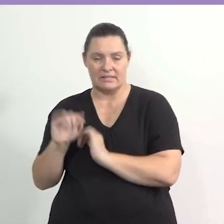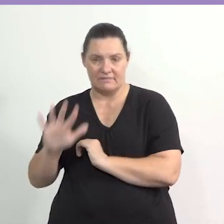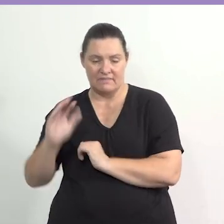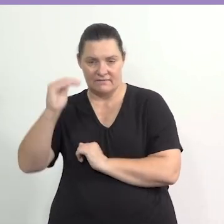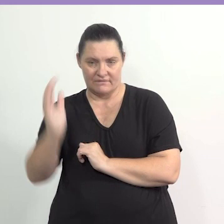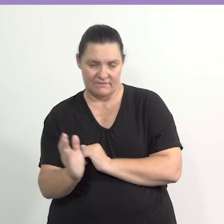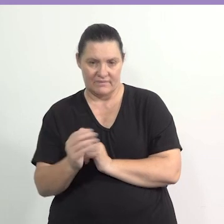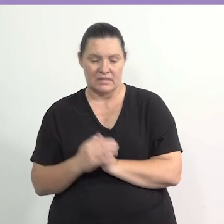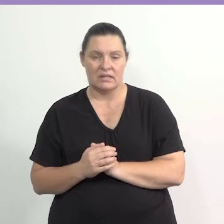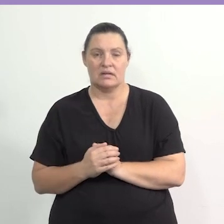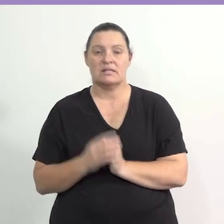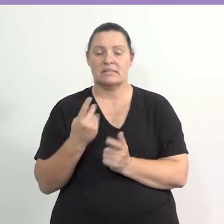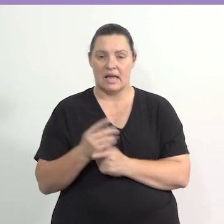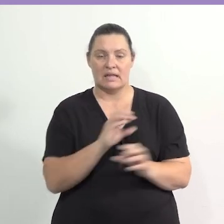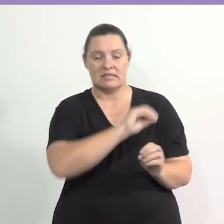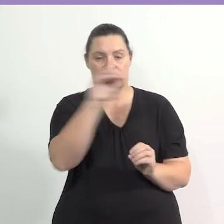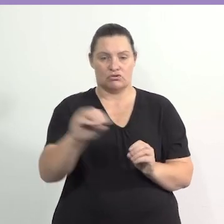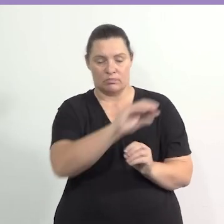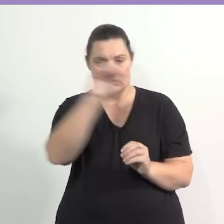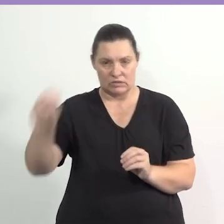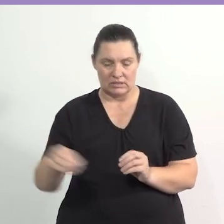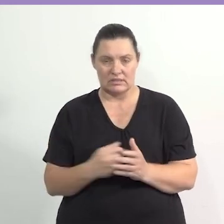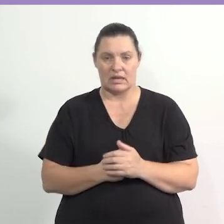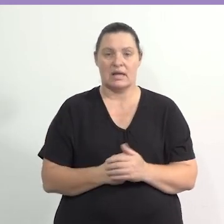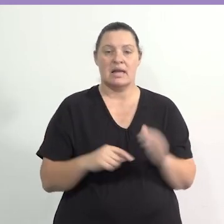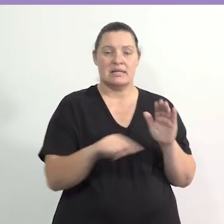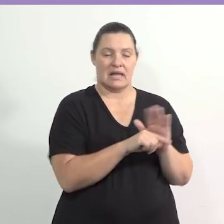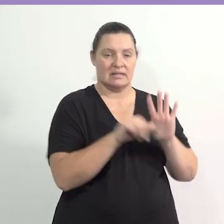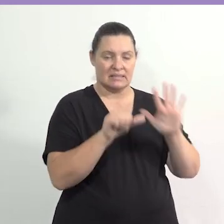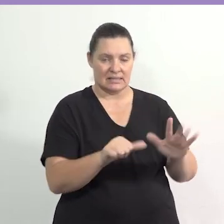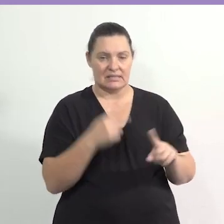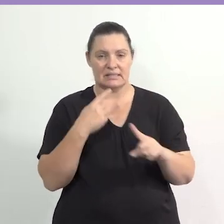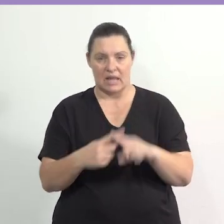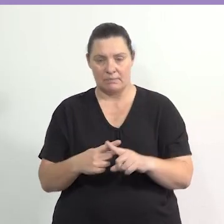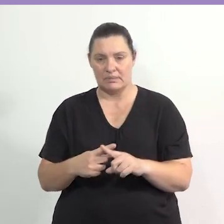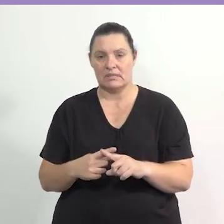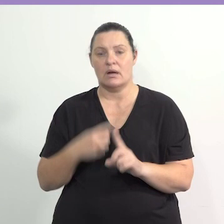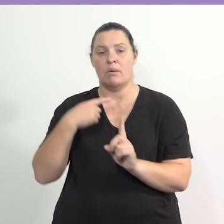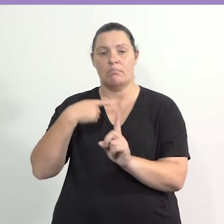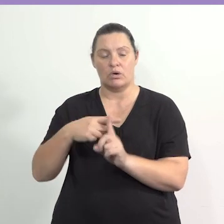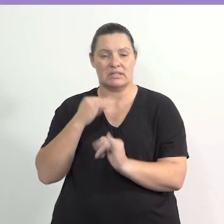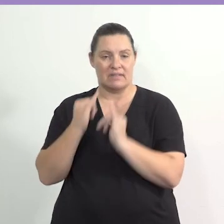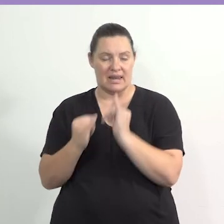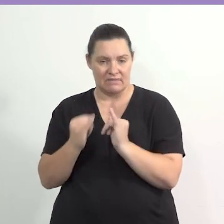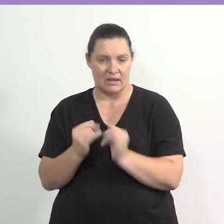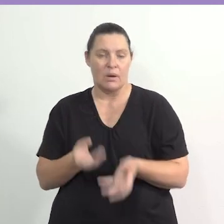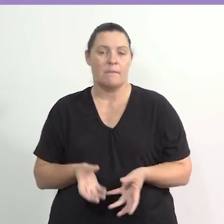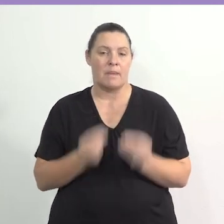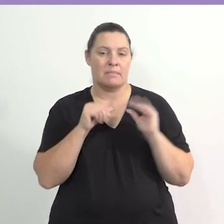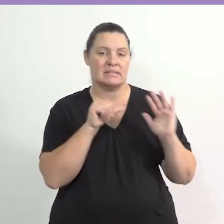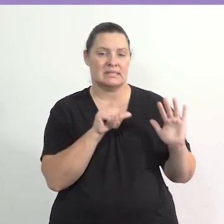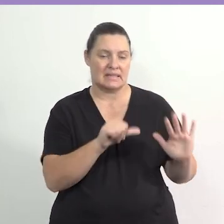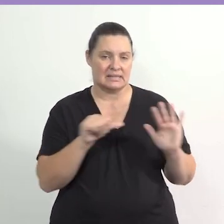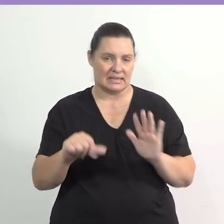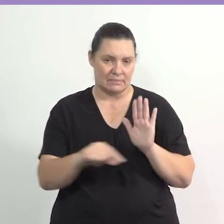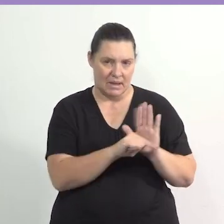minus 5, close bracket. We can distribute that and say a negative 6 multiplied by a positive 11. That